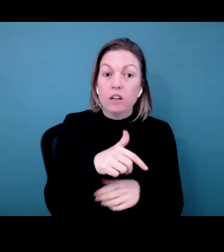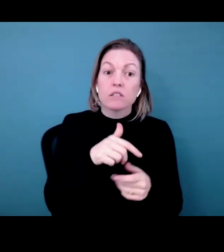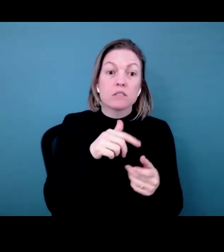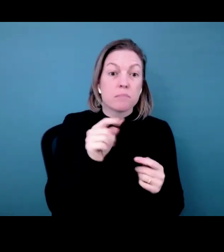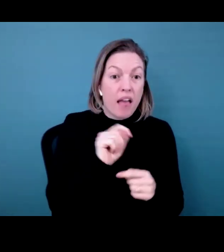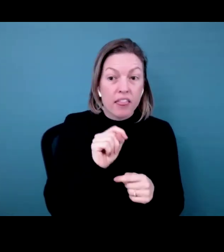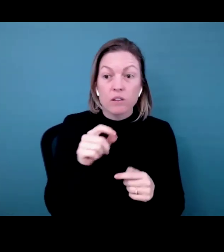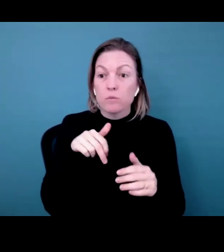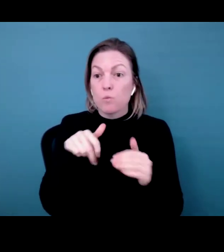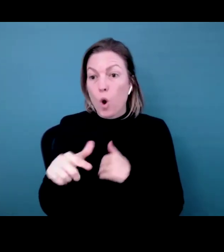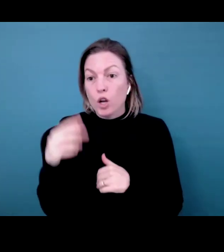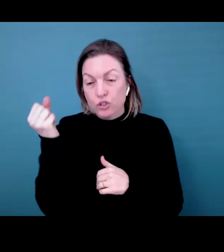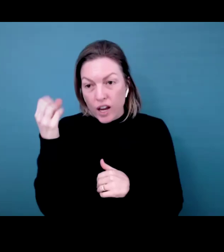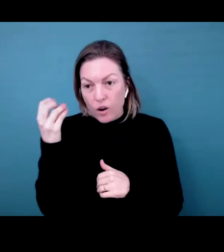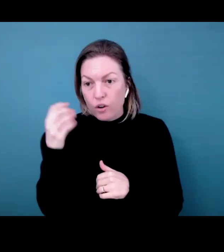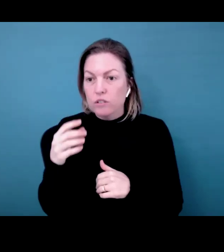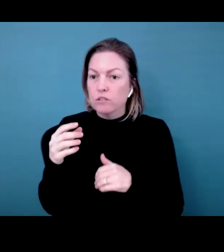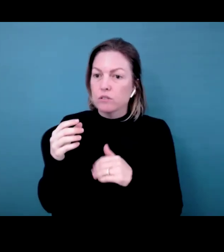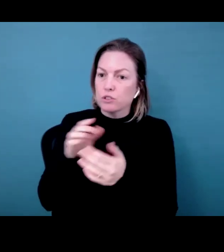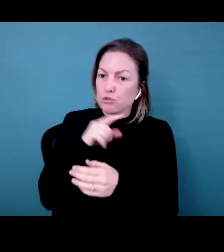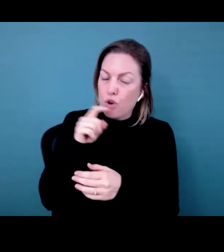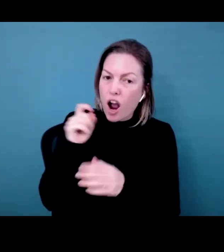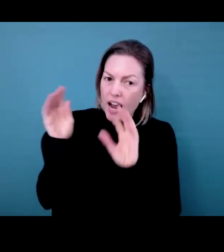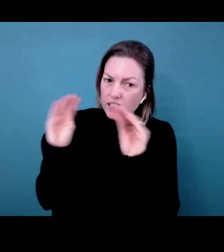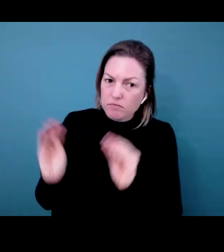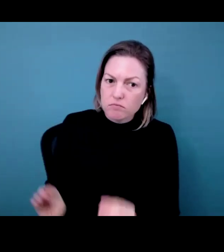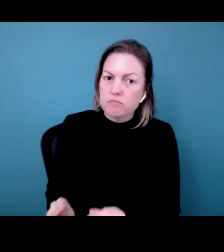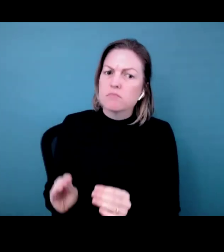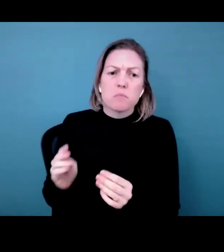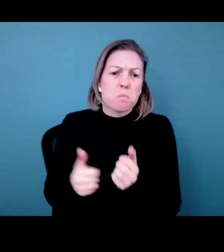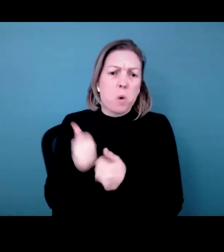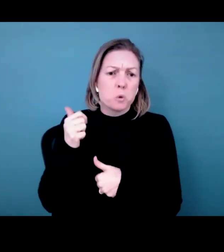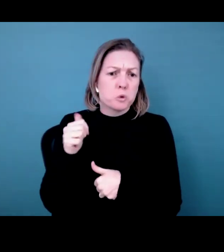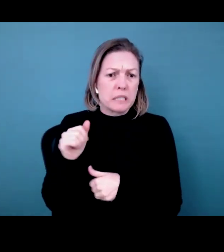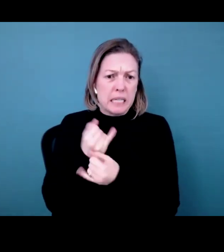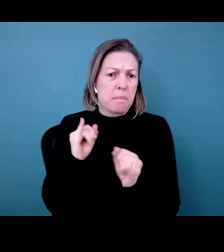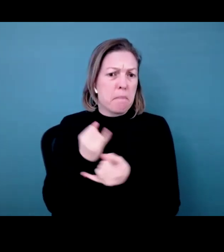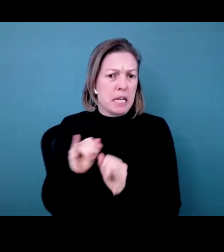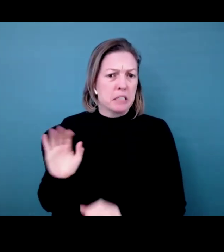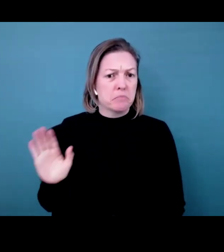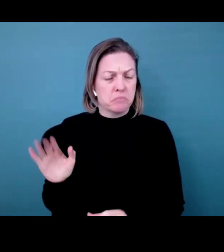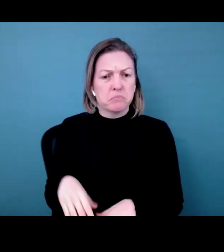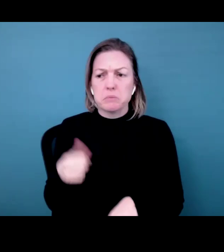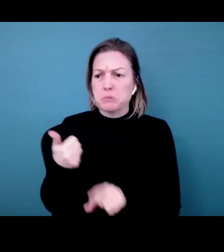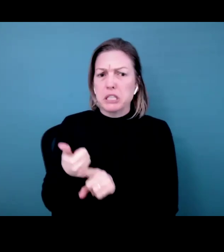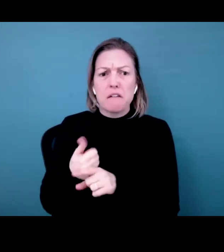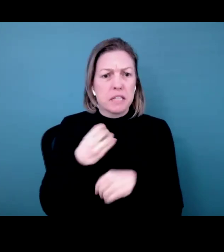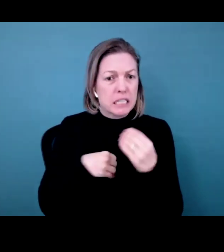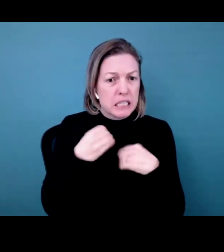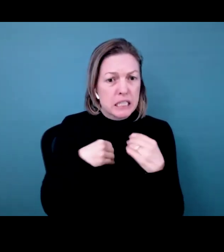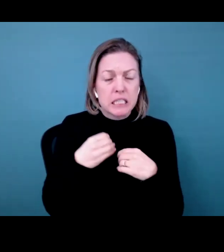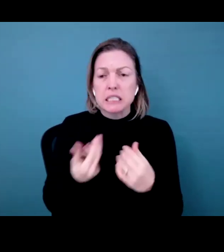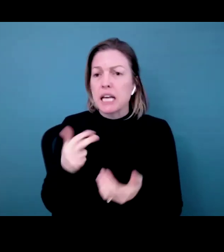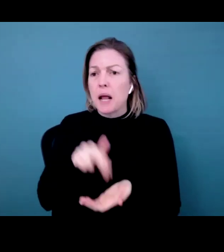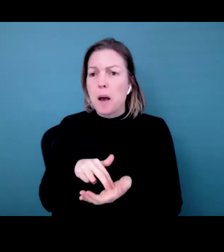the shower. We'd help him dry him off, but he was pretty much independent living within our house. He could eat alone, he'd get up, do